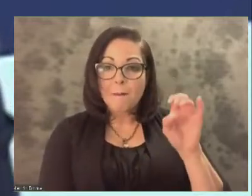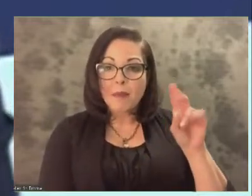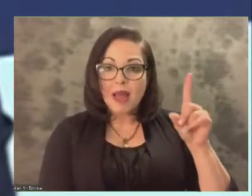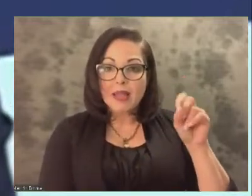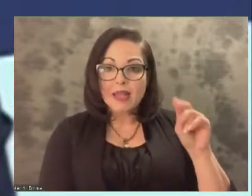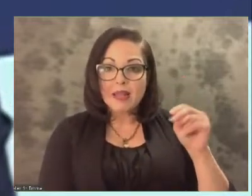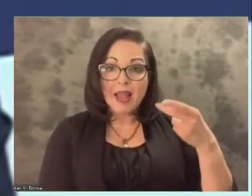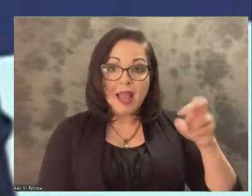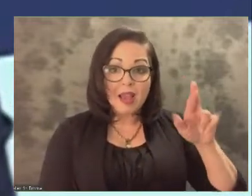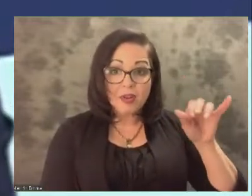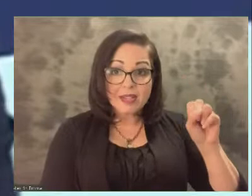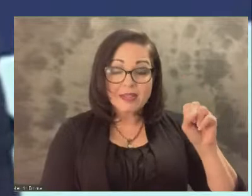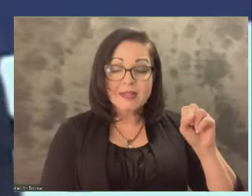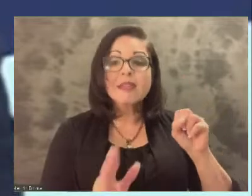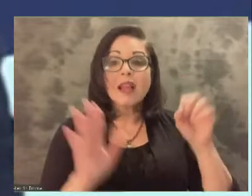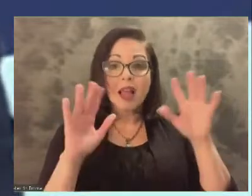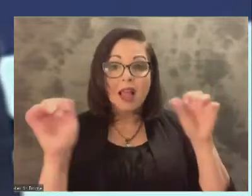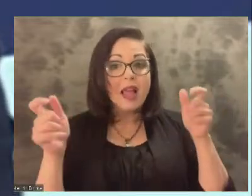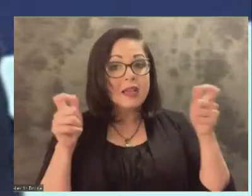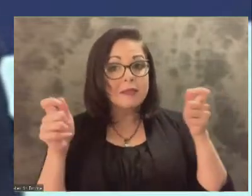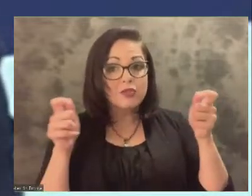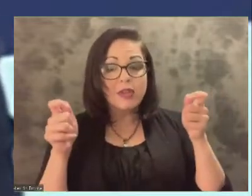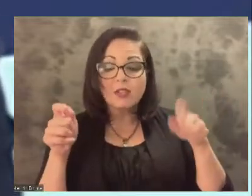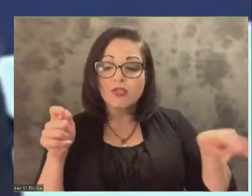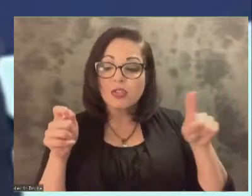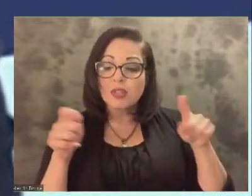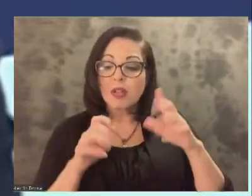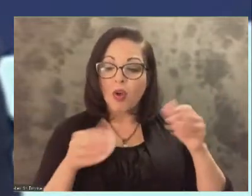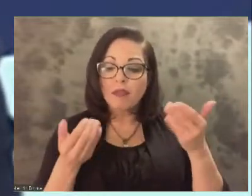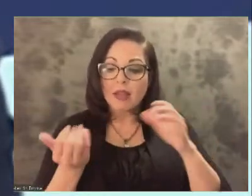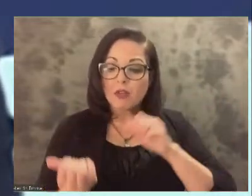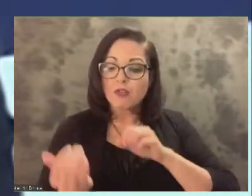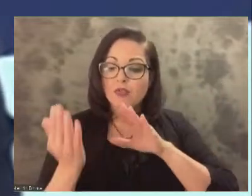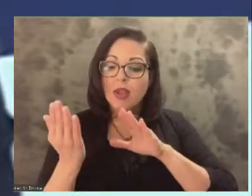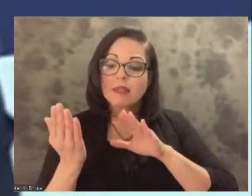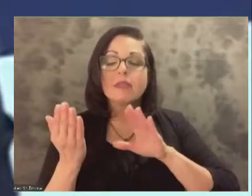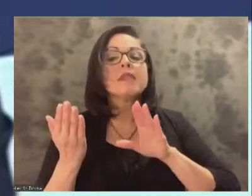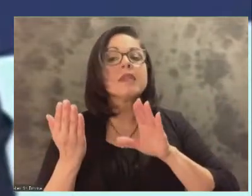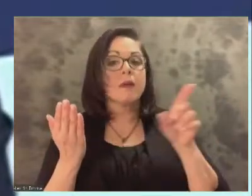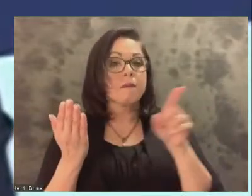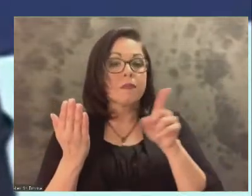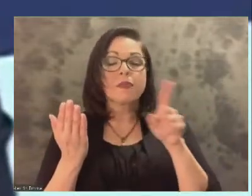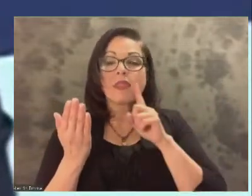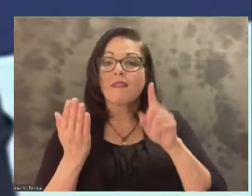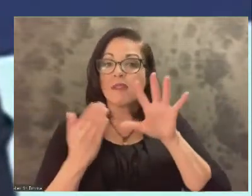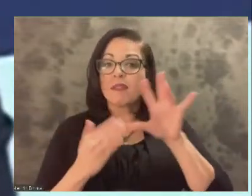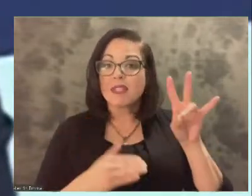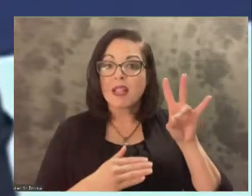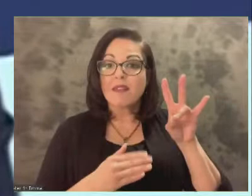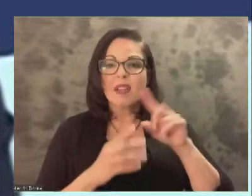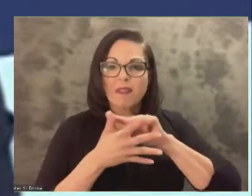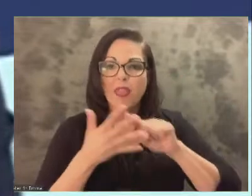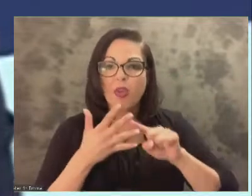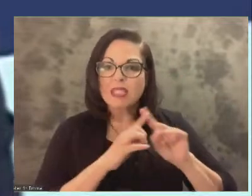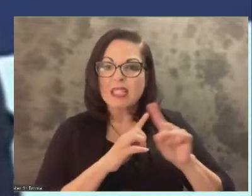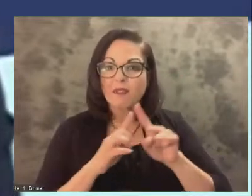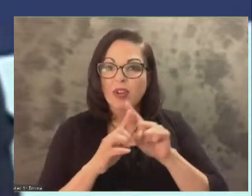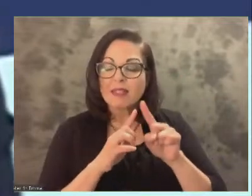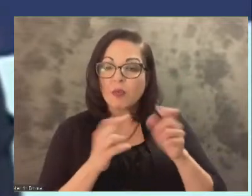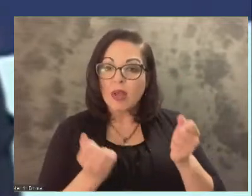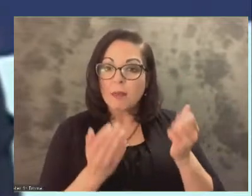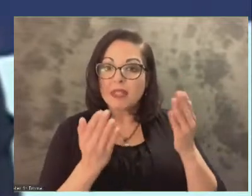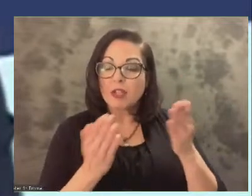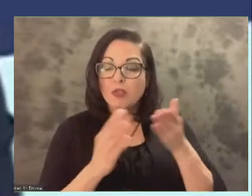has already taken steps that address approximately 57 of these recommendations through a host